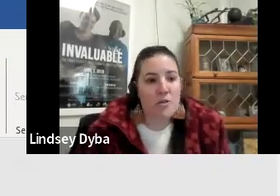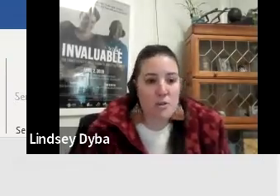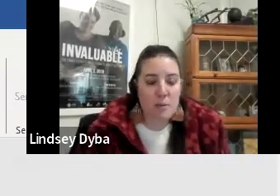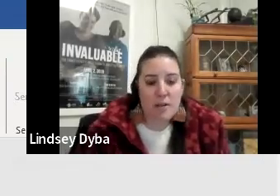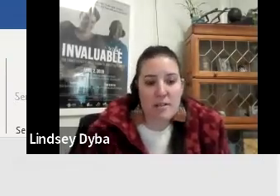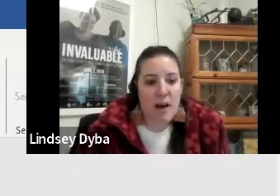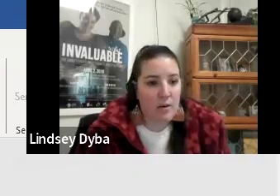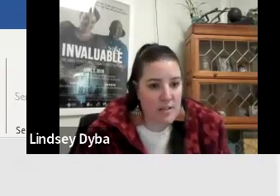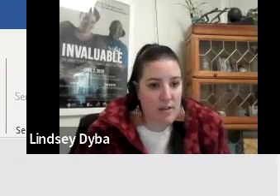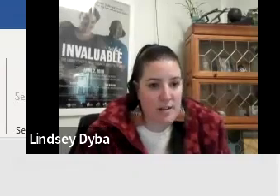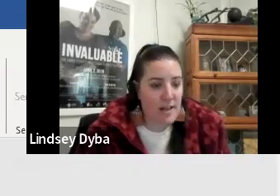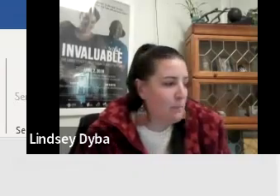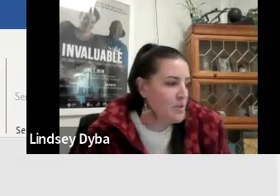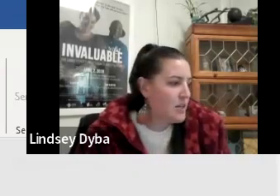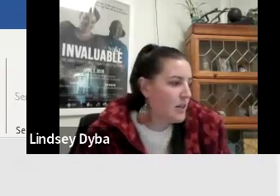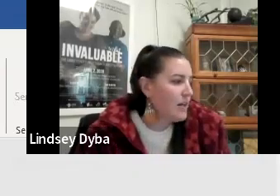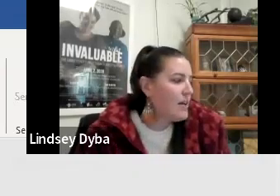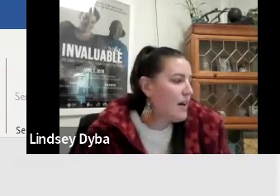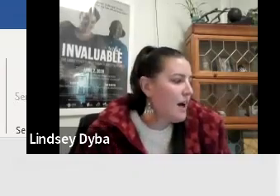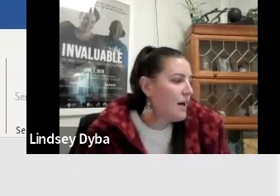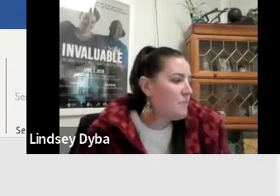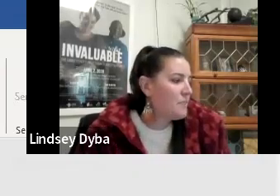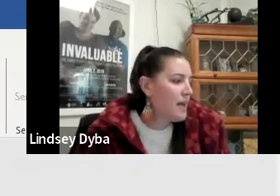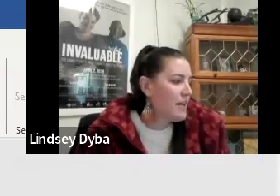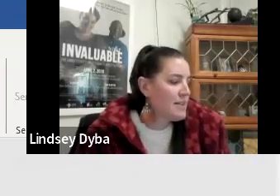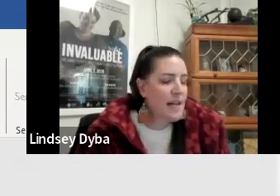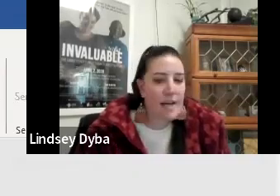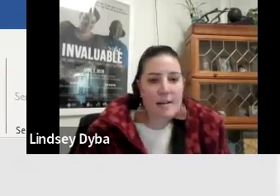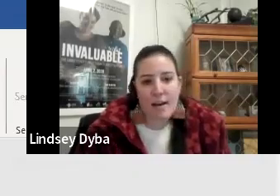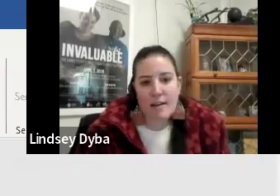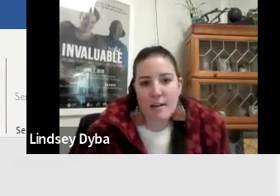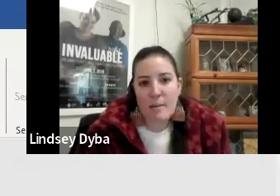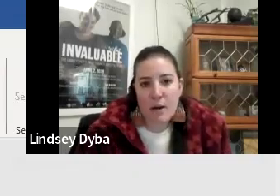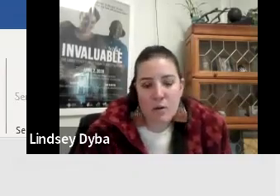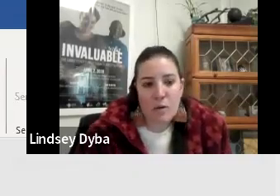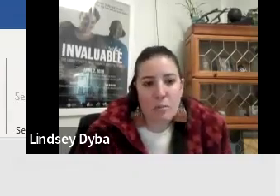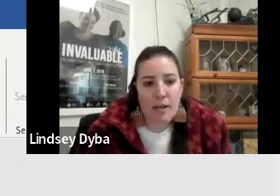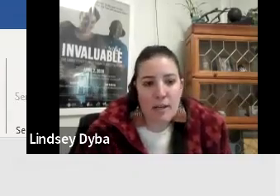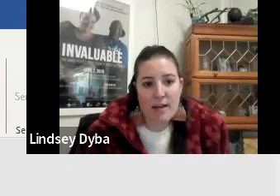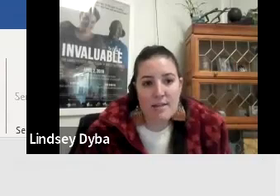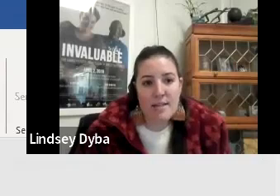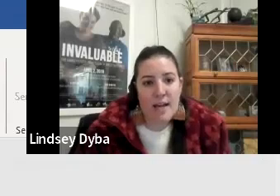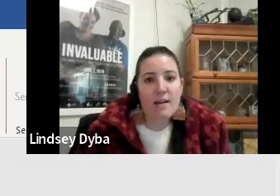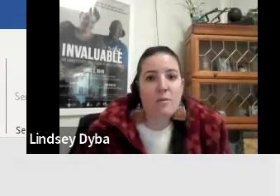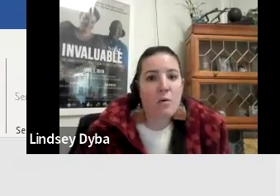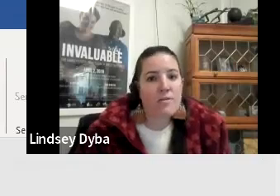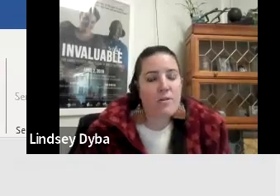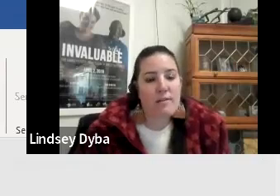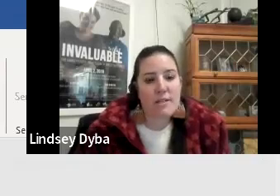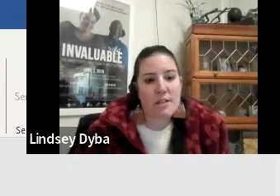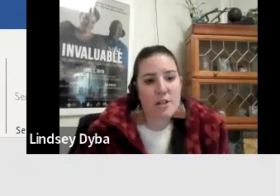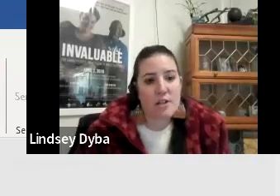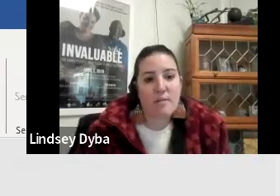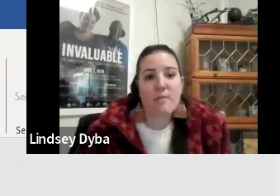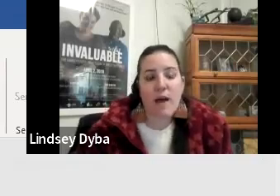whatever personal experience of how this affects them personally. And then sign and email or bring it that day. And we'll also